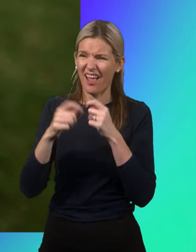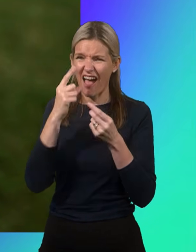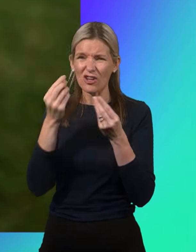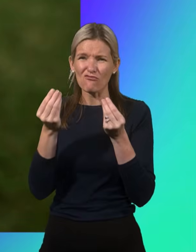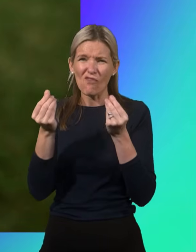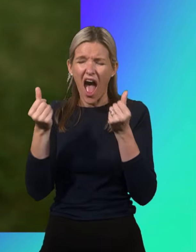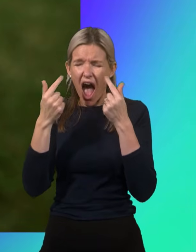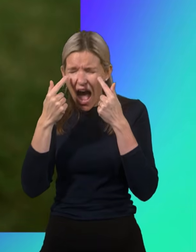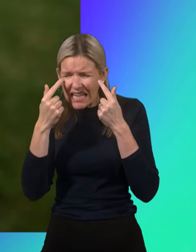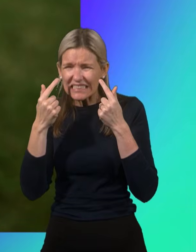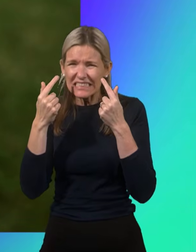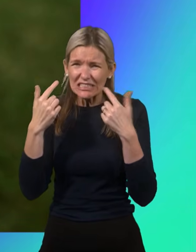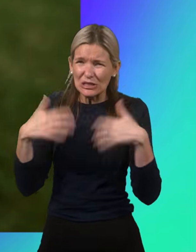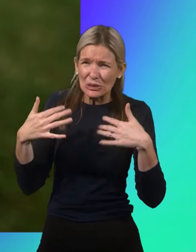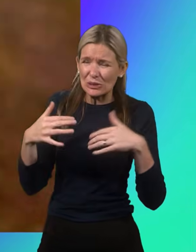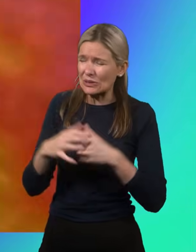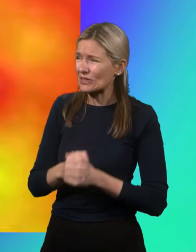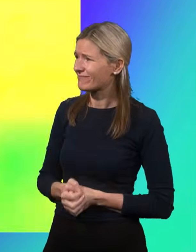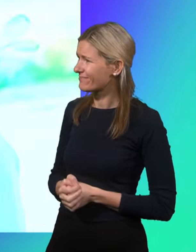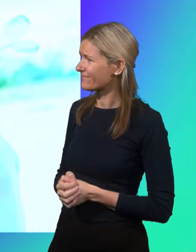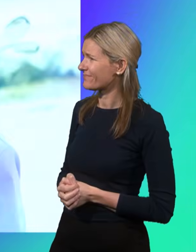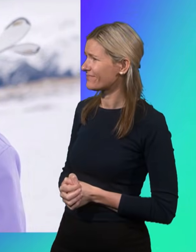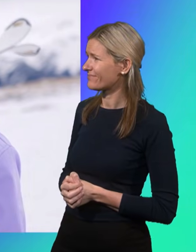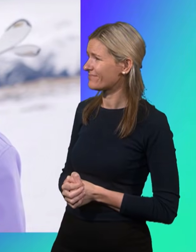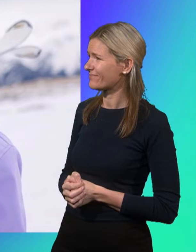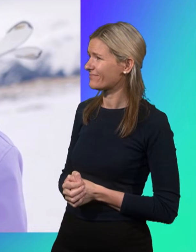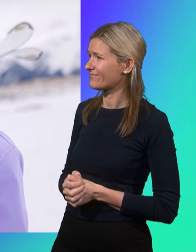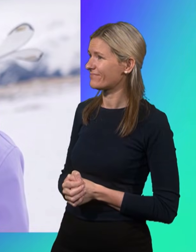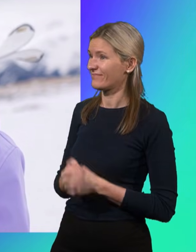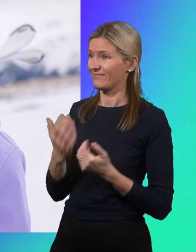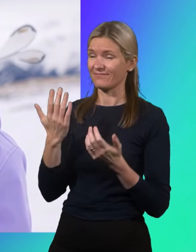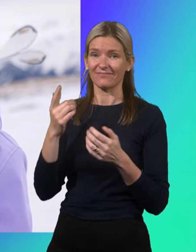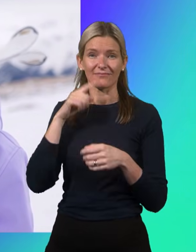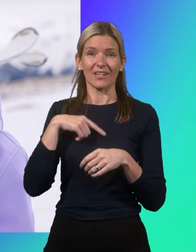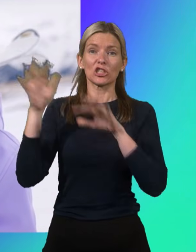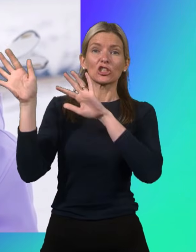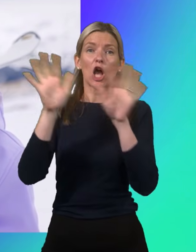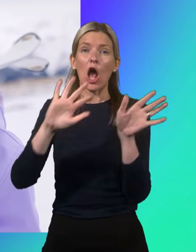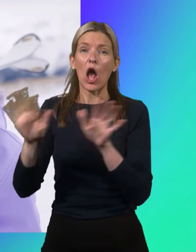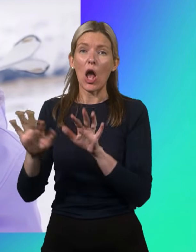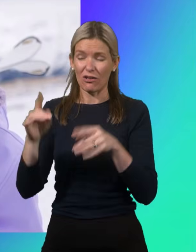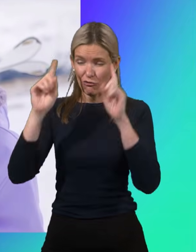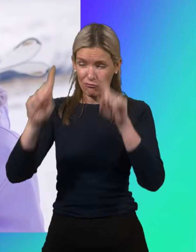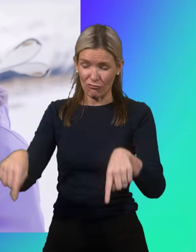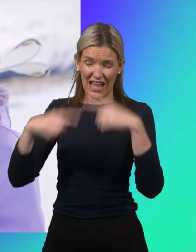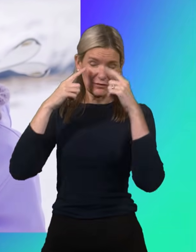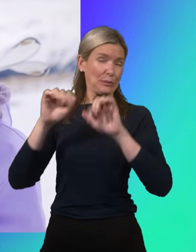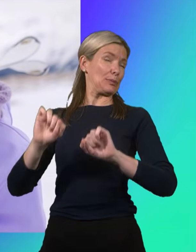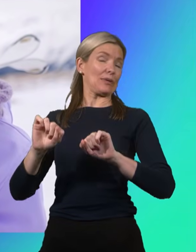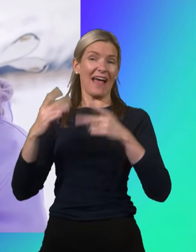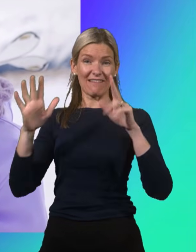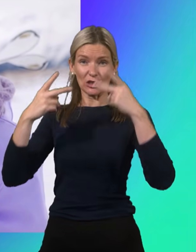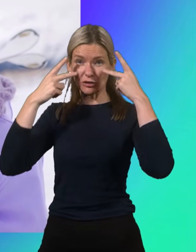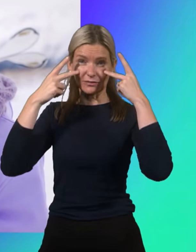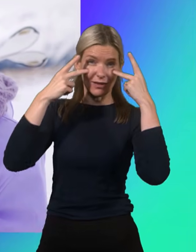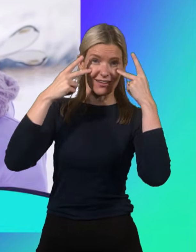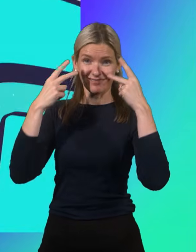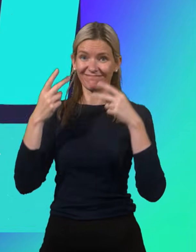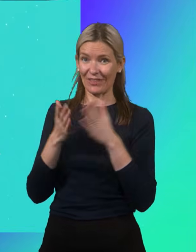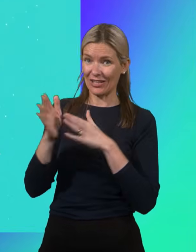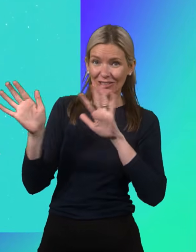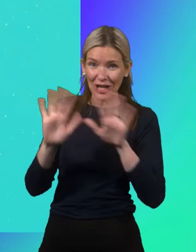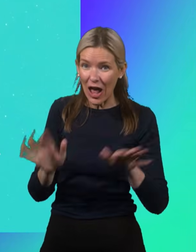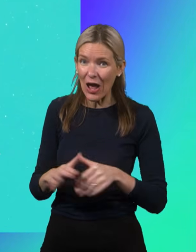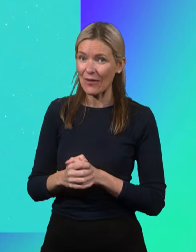dryness. That's why you can even see people wearing sunglasses in the snow, as the bright light reflects up off the white surfaces.